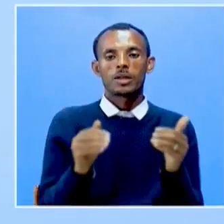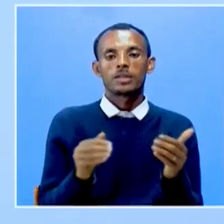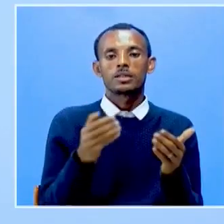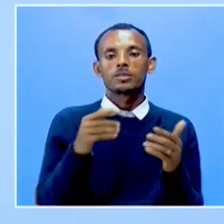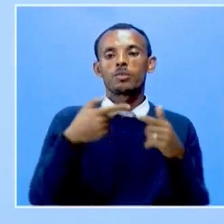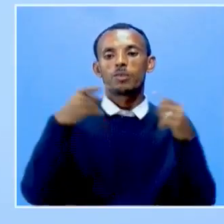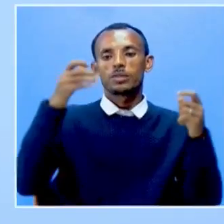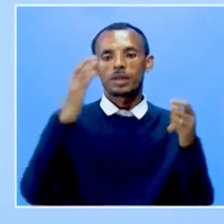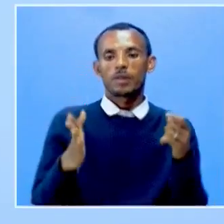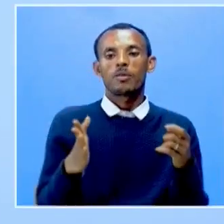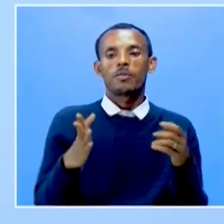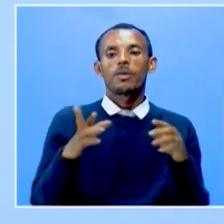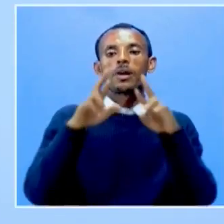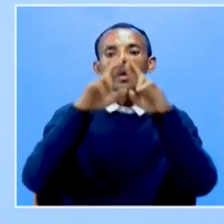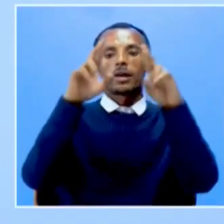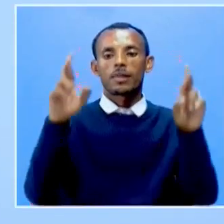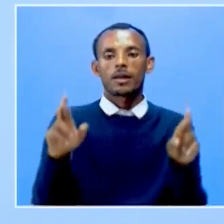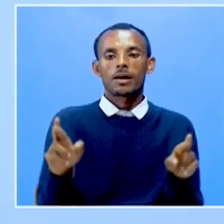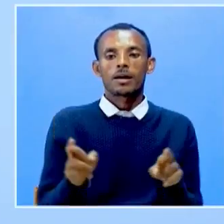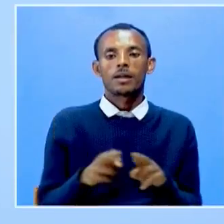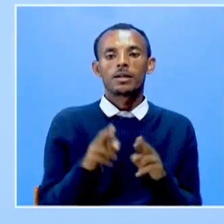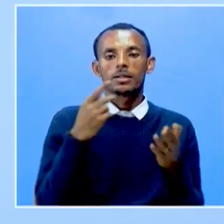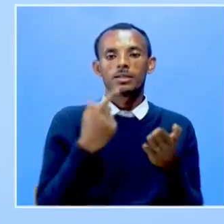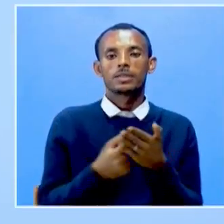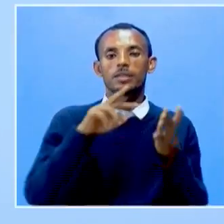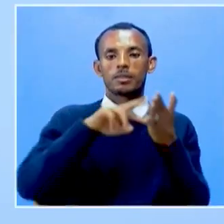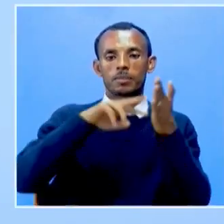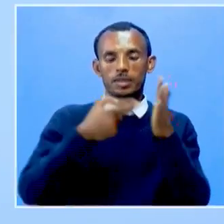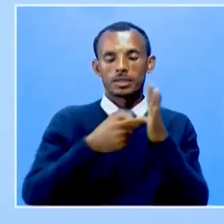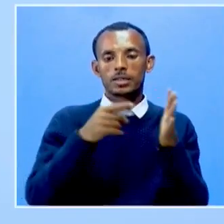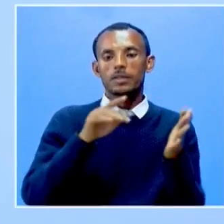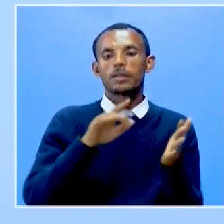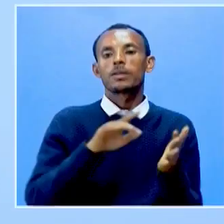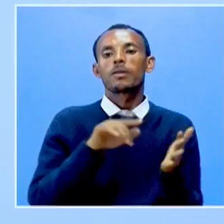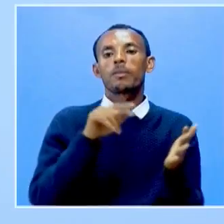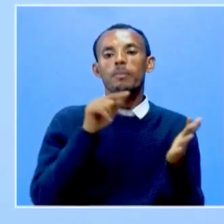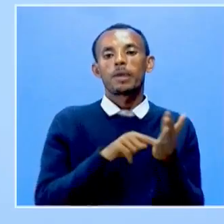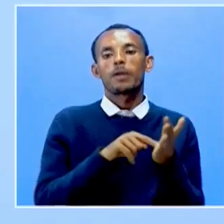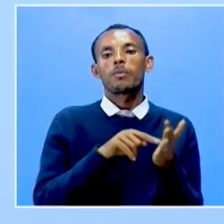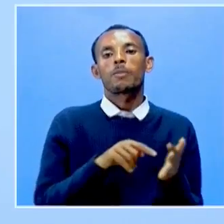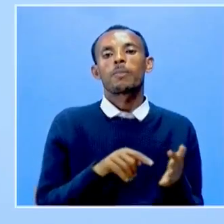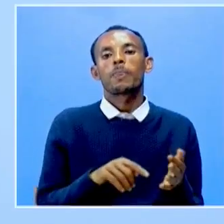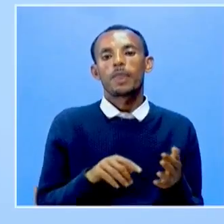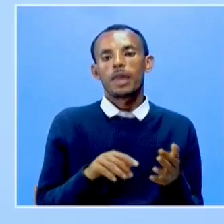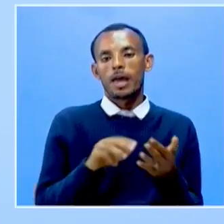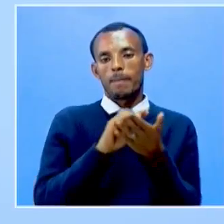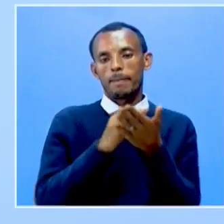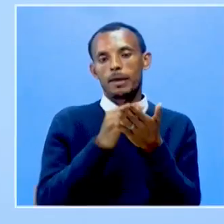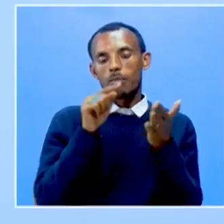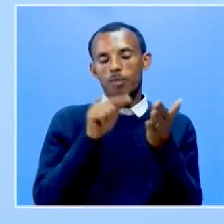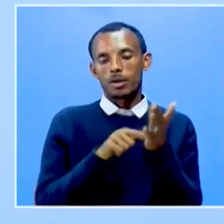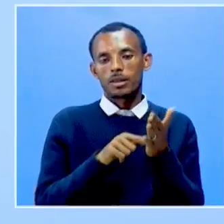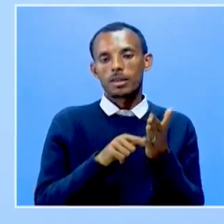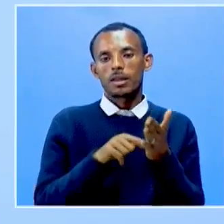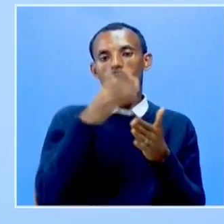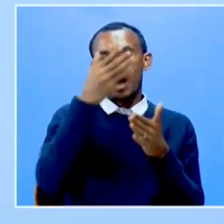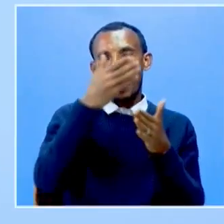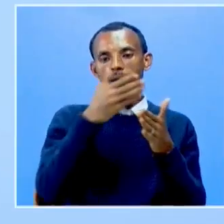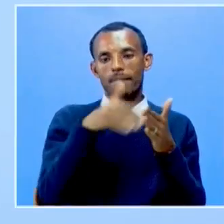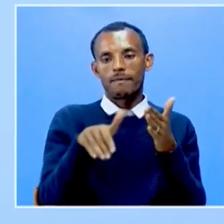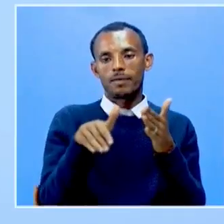rectangle. So this is a midpoint, half of each of these also congruent. That